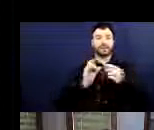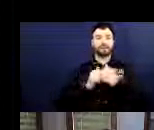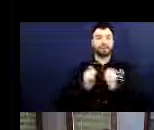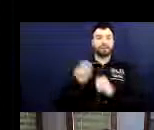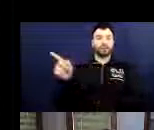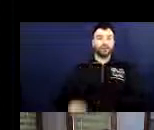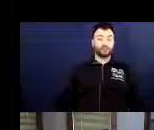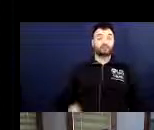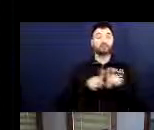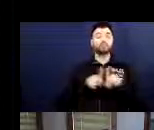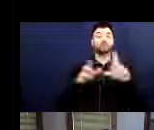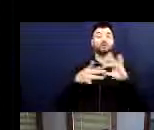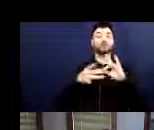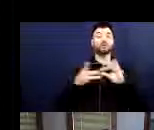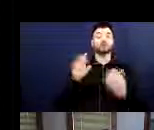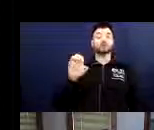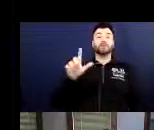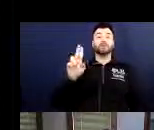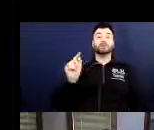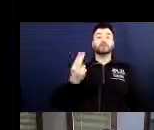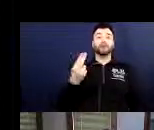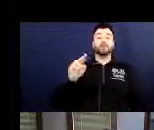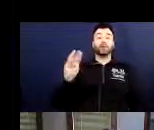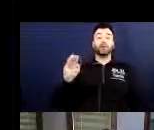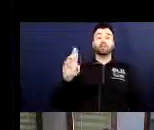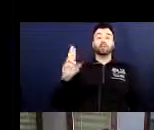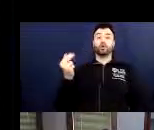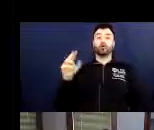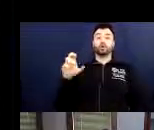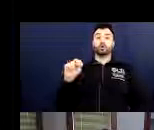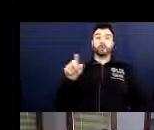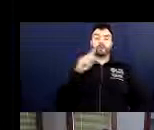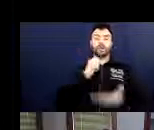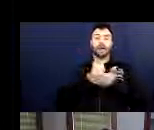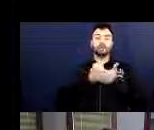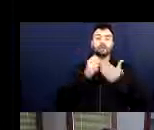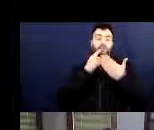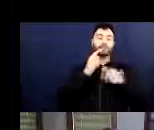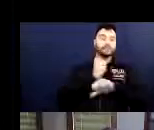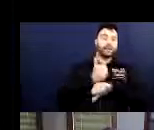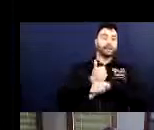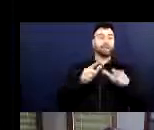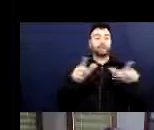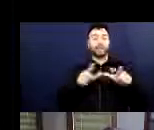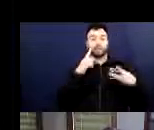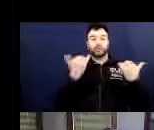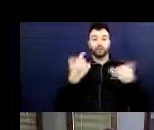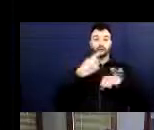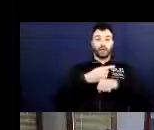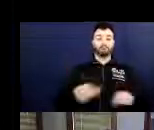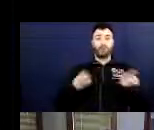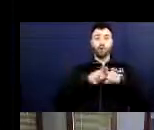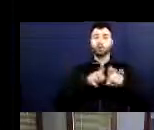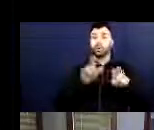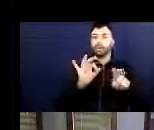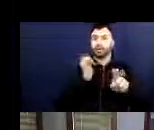mention Elizabeth Bergman, who helped me get my language straight. Elizabeth, if you're out there, or Marianne, if you're out there, correct me if I'm wrong as we